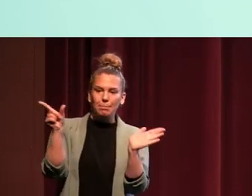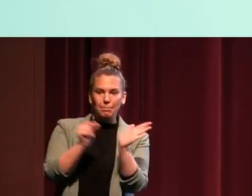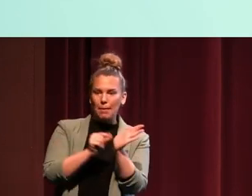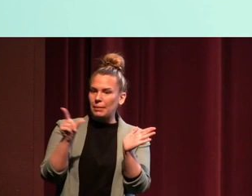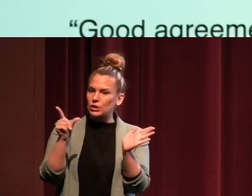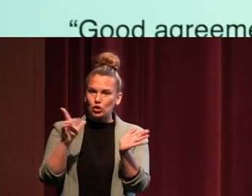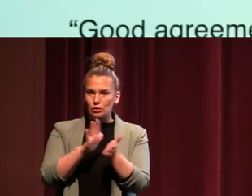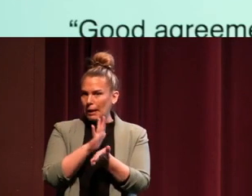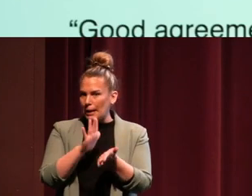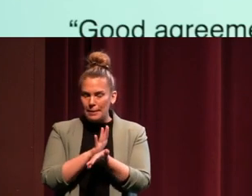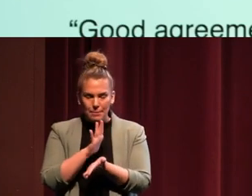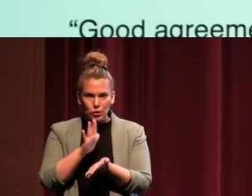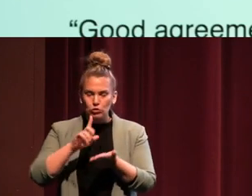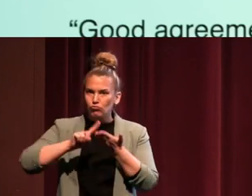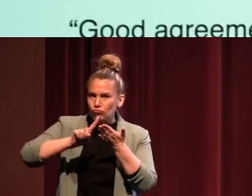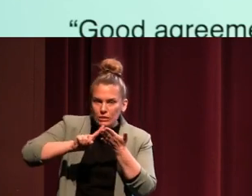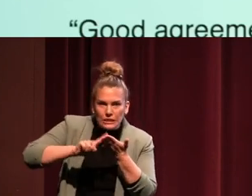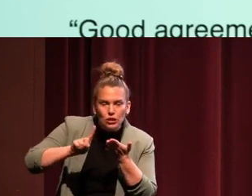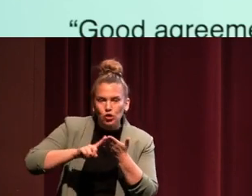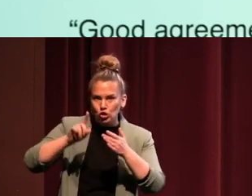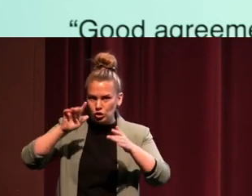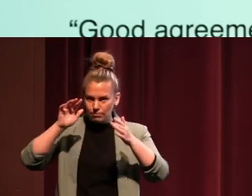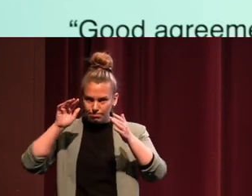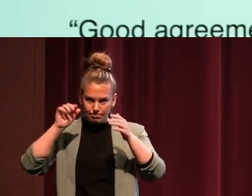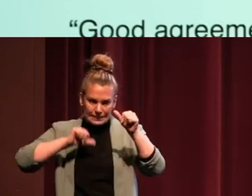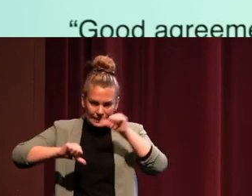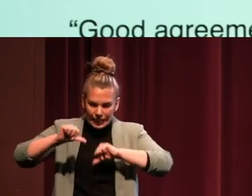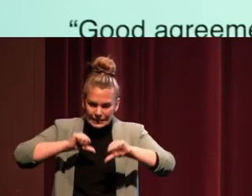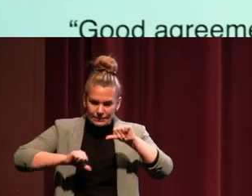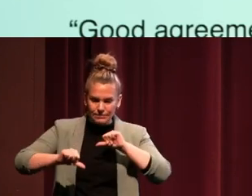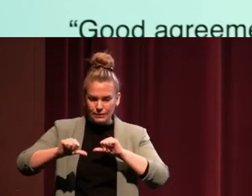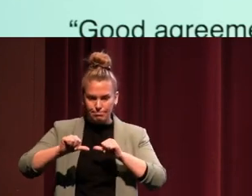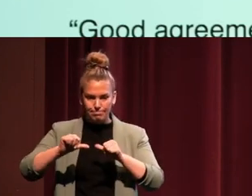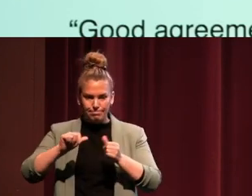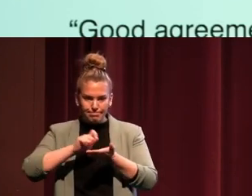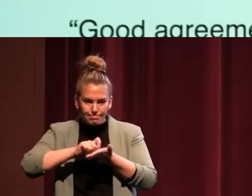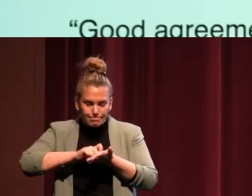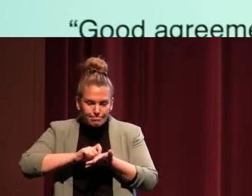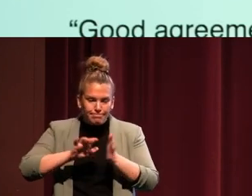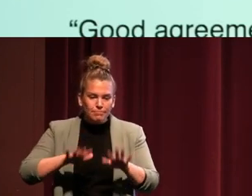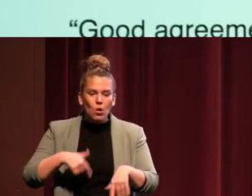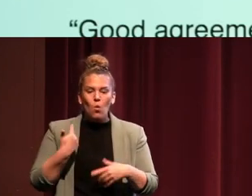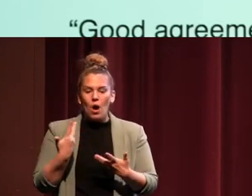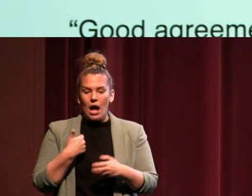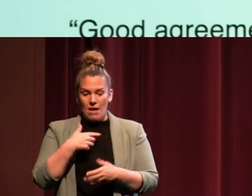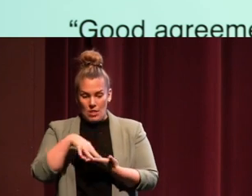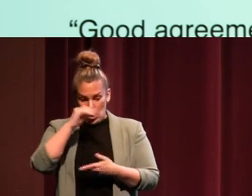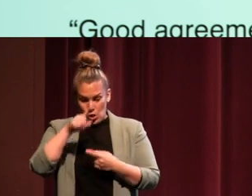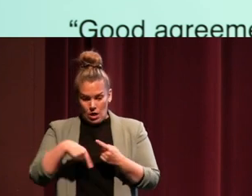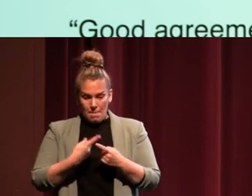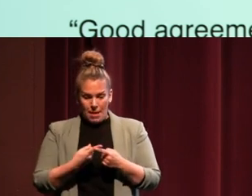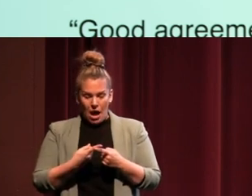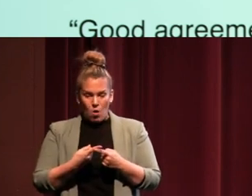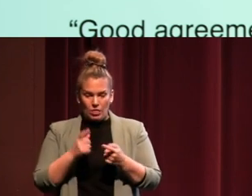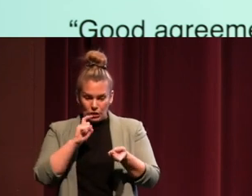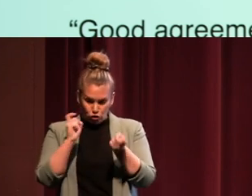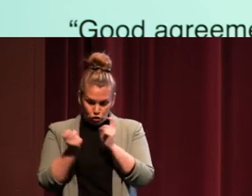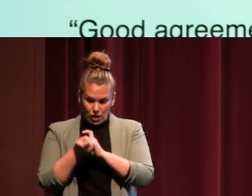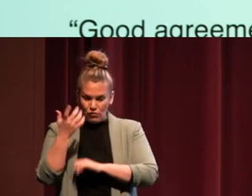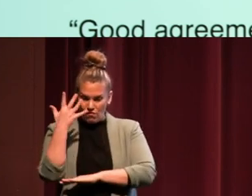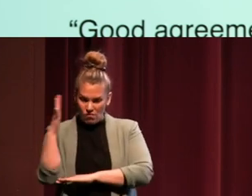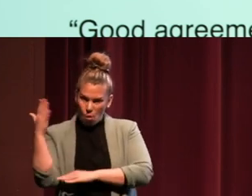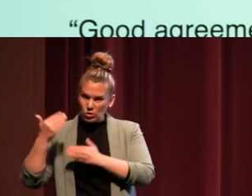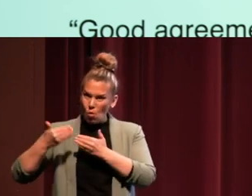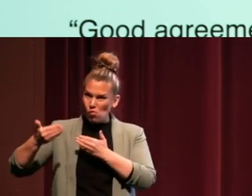we publish papers all the time in the scientific literature. I summed up what I have learned about eastern Oregon forests and change over time